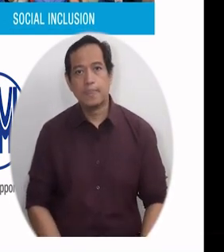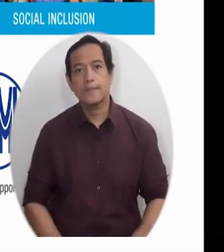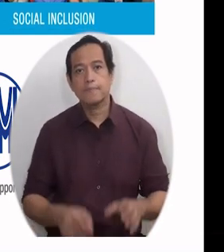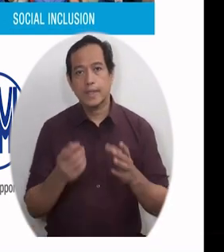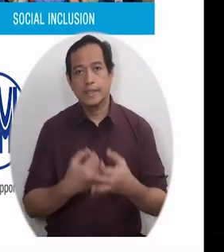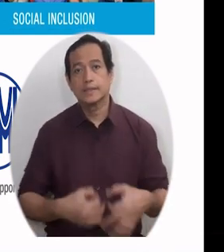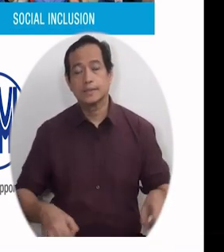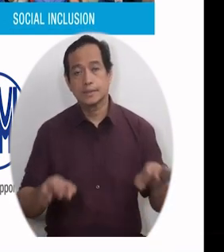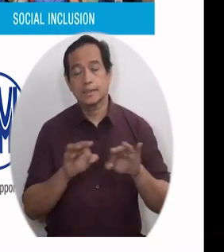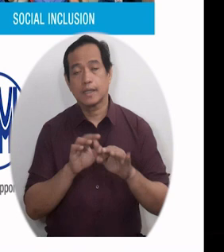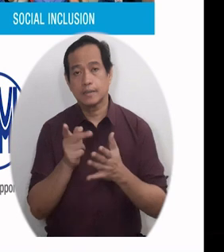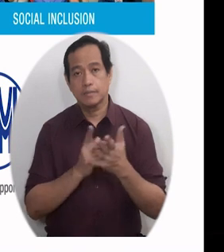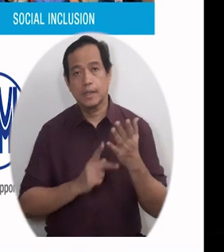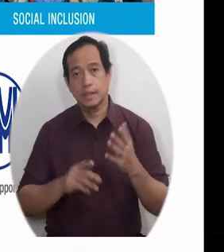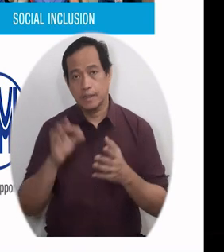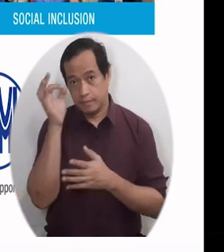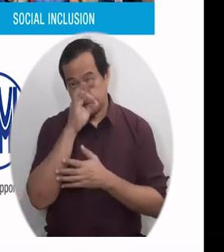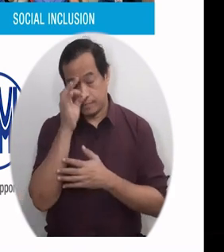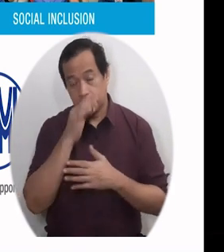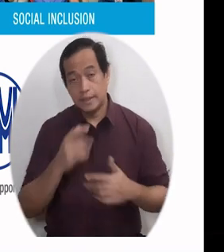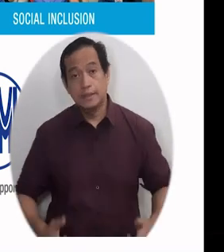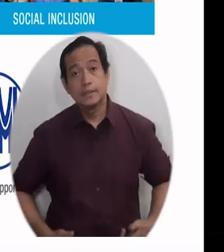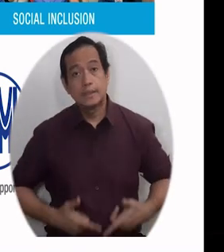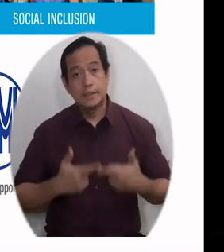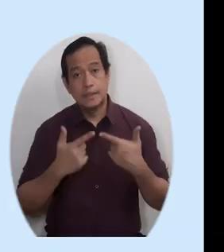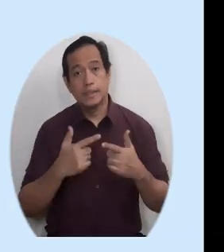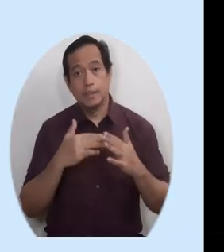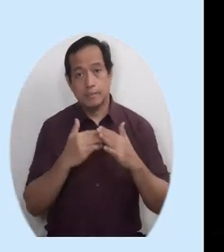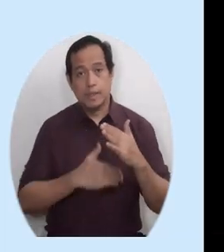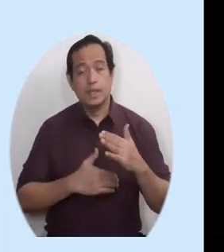resilience, environmental responsibility.